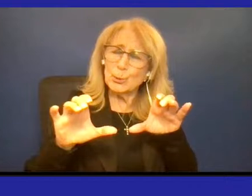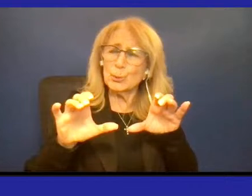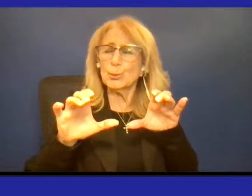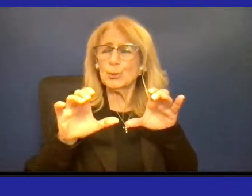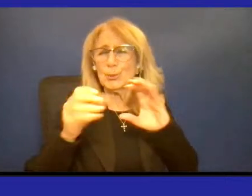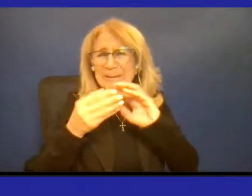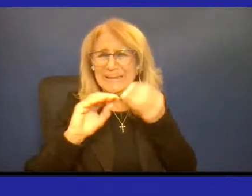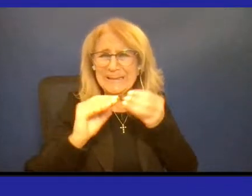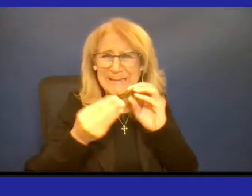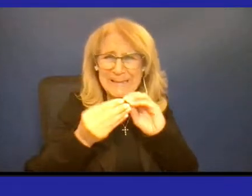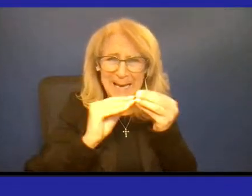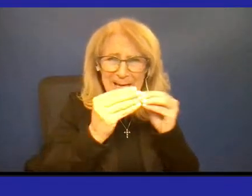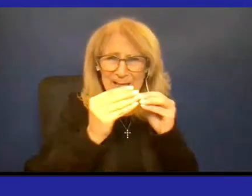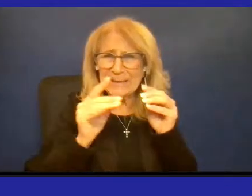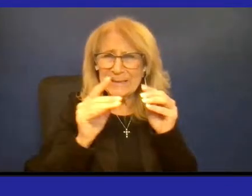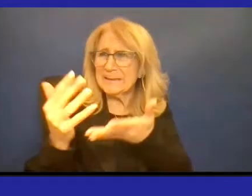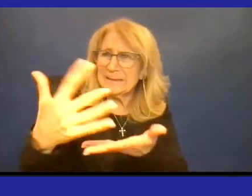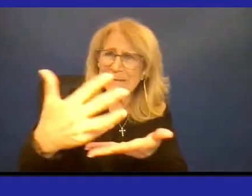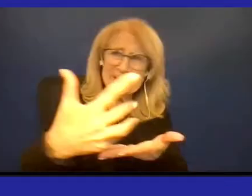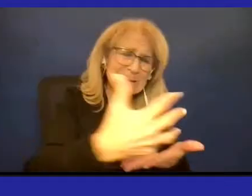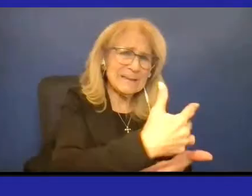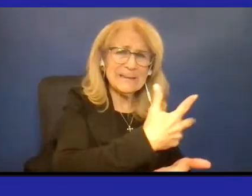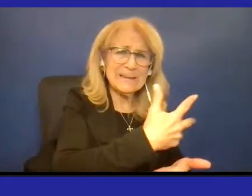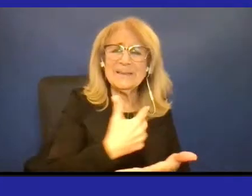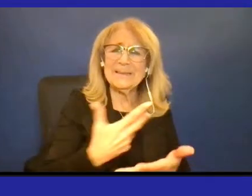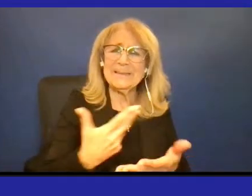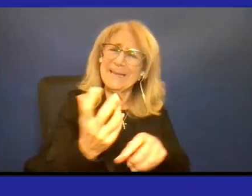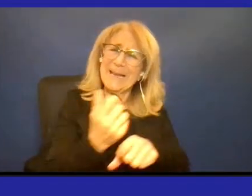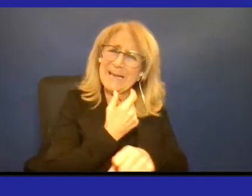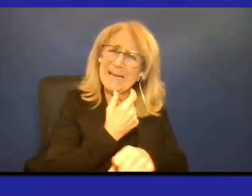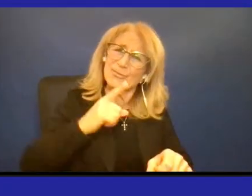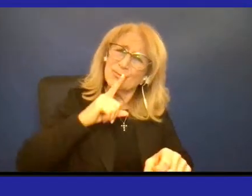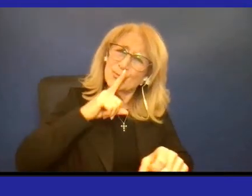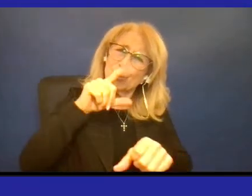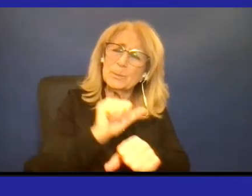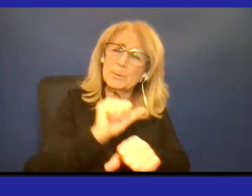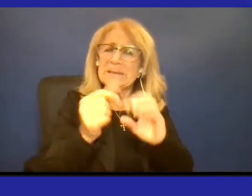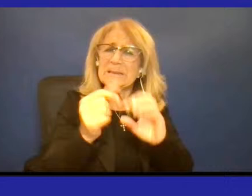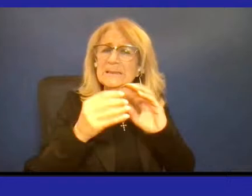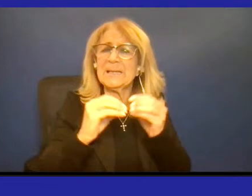get meaningful data here. The other caveat for anything that's